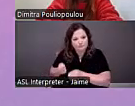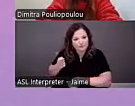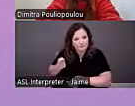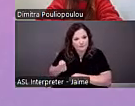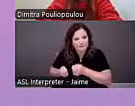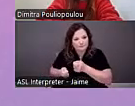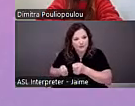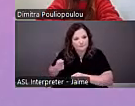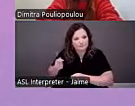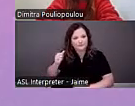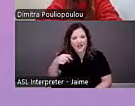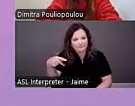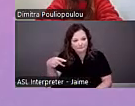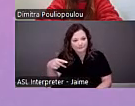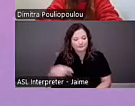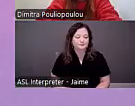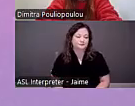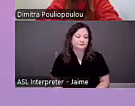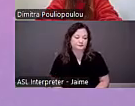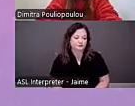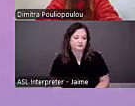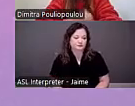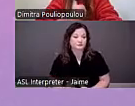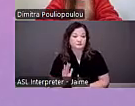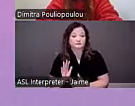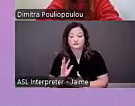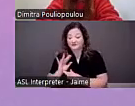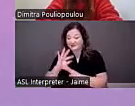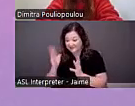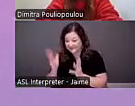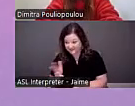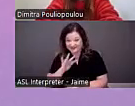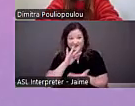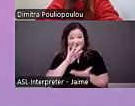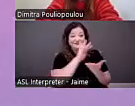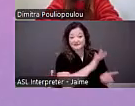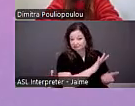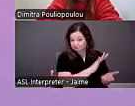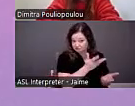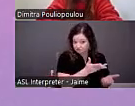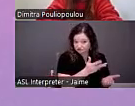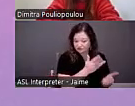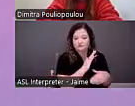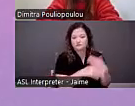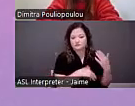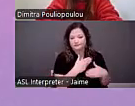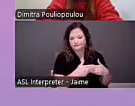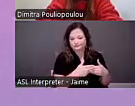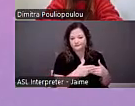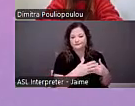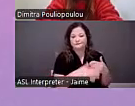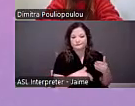the app, and the next participants would be presented with the newest version, and so on.